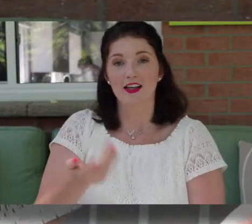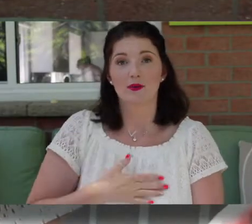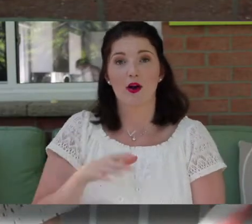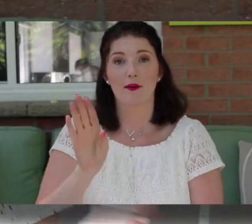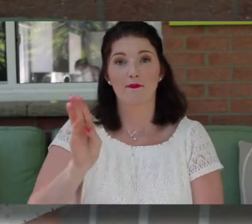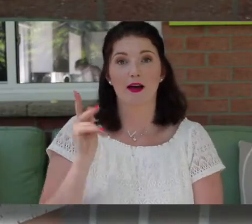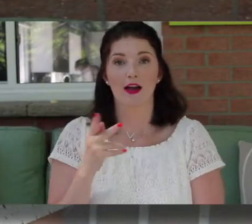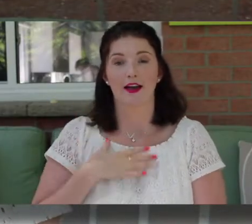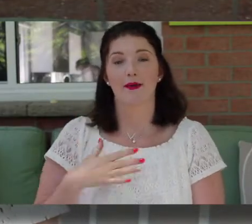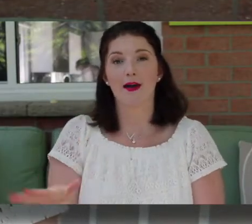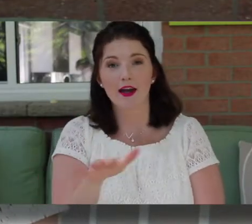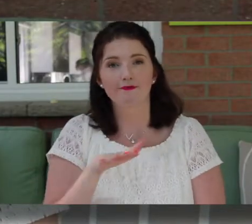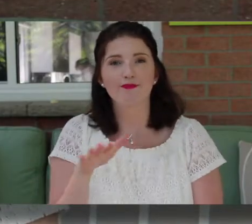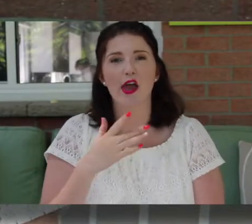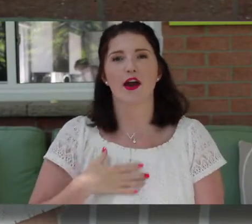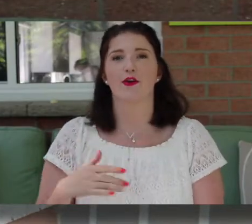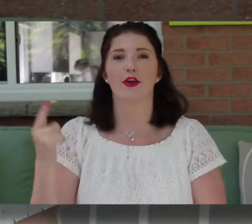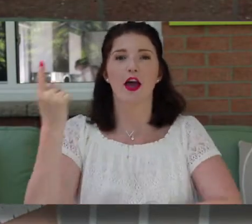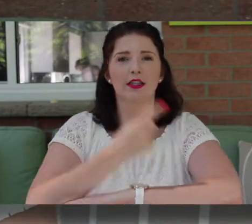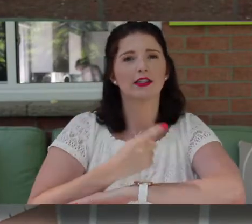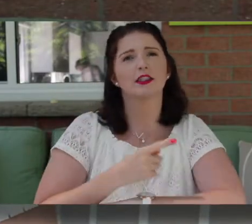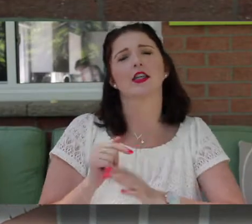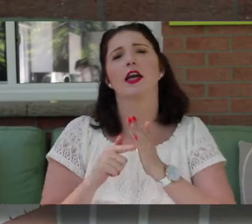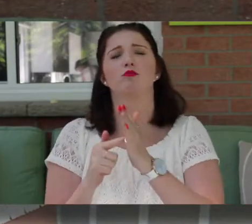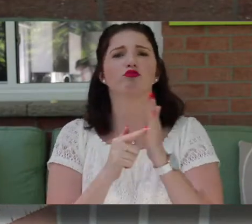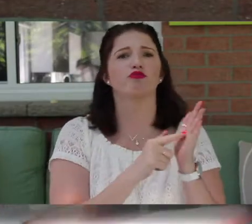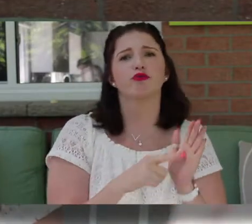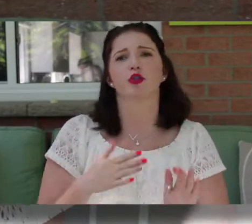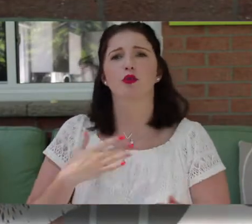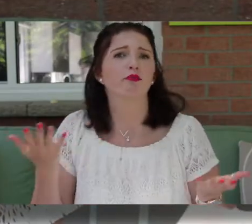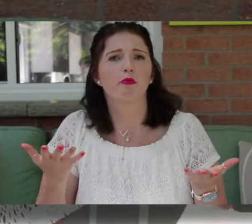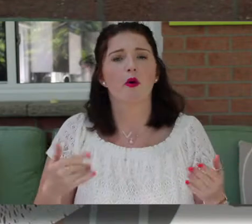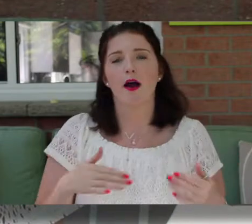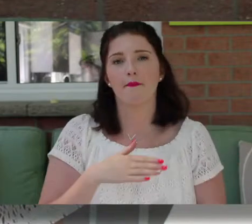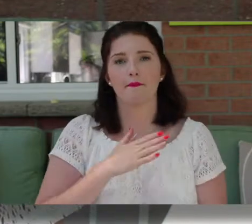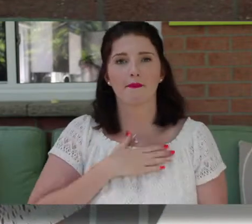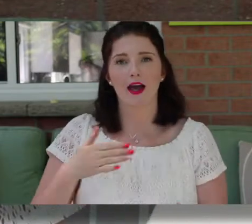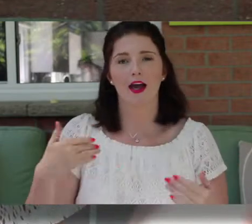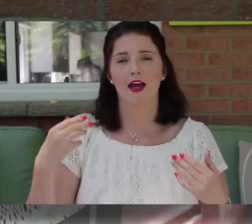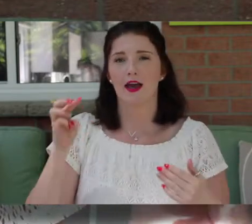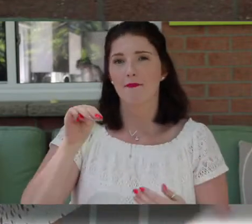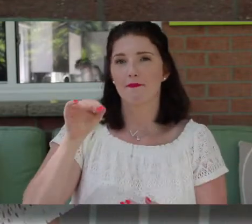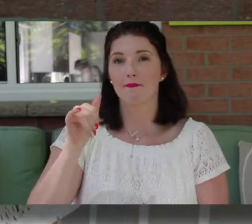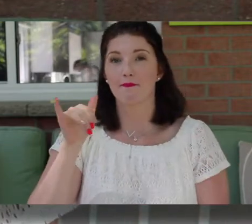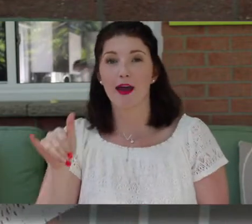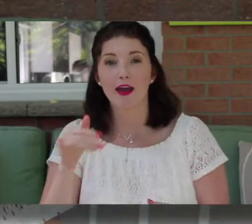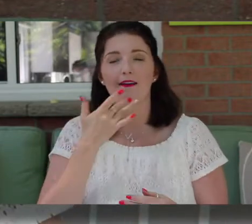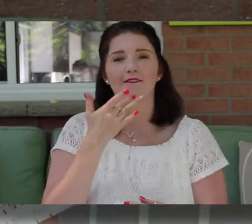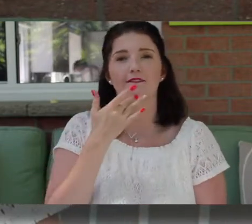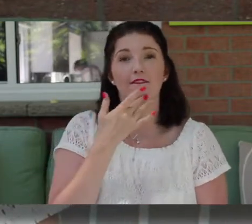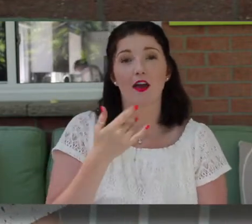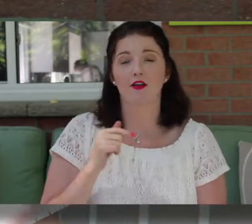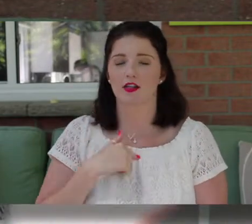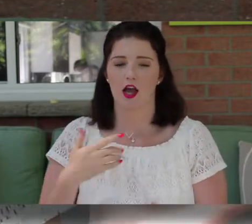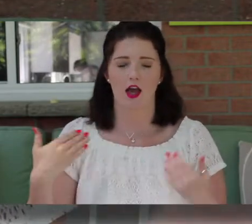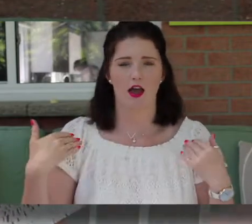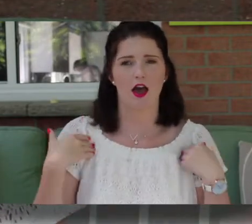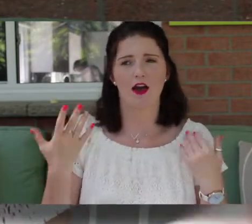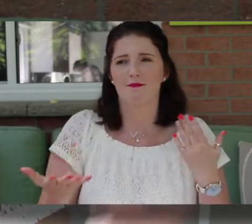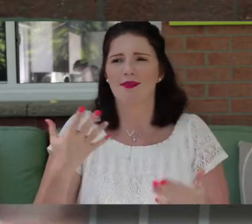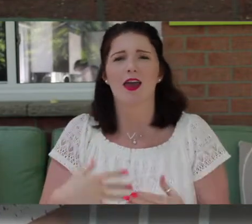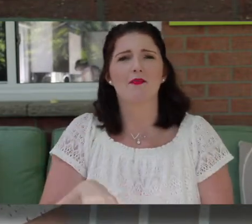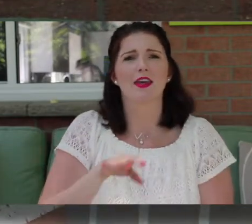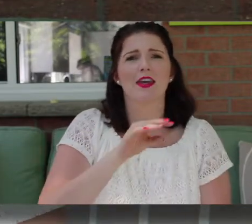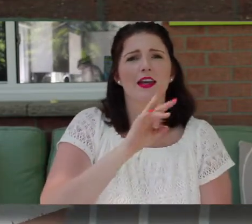guys, welcome back to my channel. Today I'm going to be sharing my May favorites with you guys. I have about 7-8 different products ranging